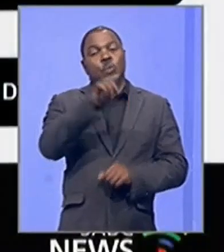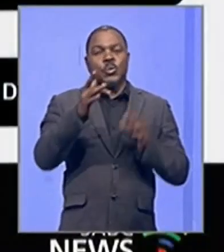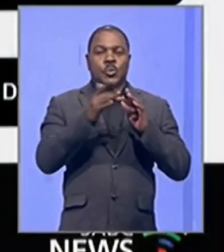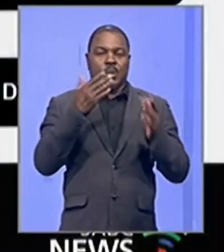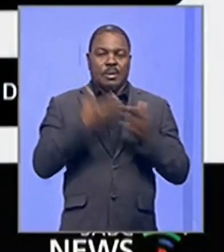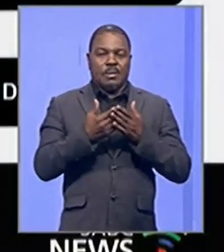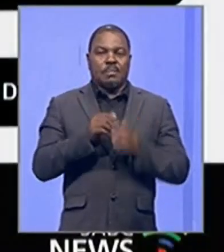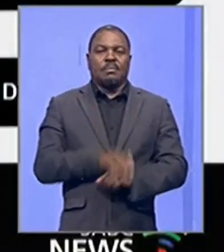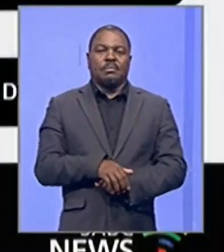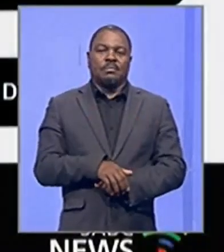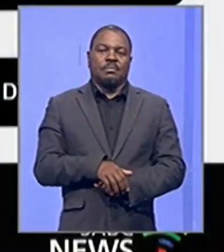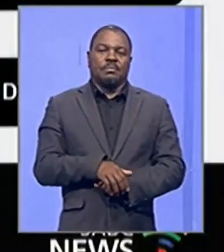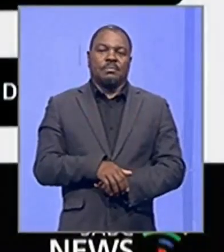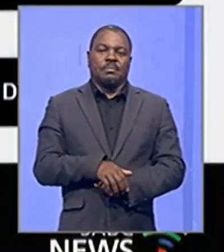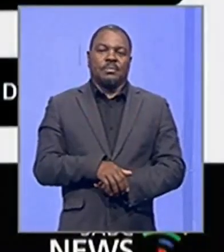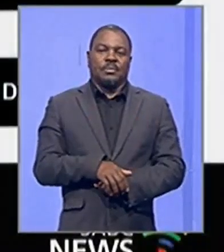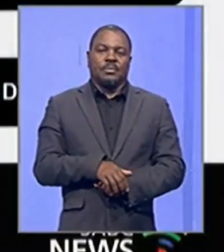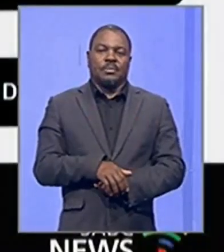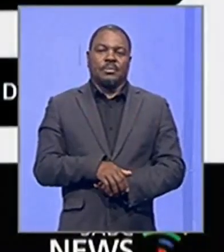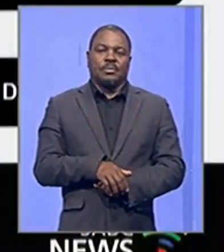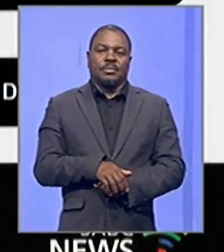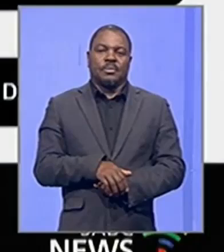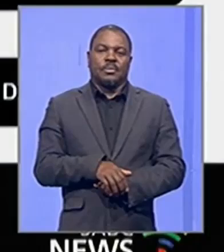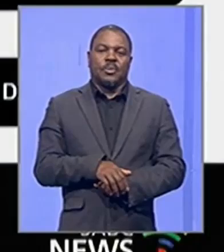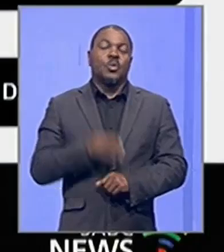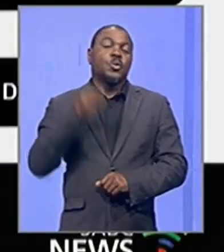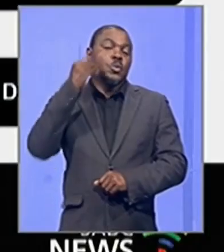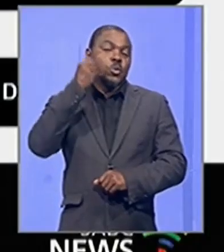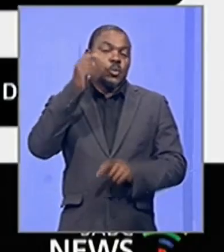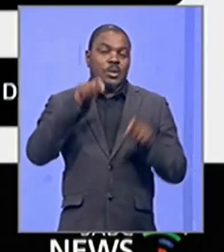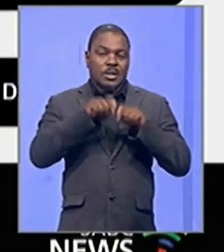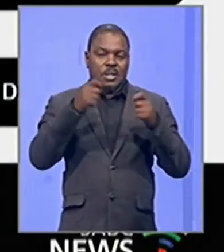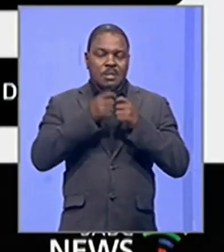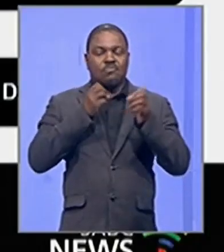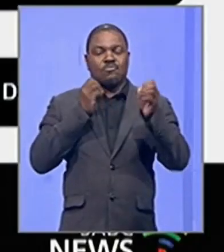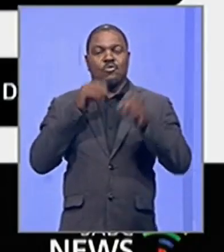Ba sehlopha sa ditaba tša Sesotho ba tla lefa tšona ka iri ya